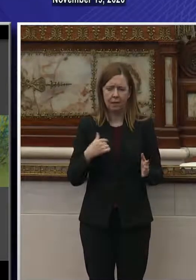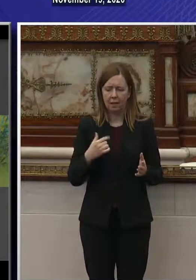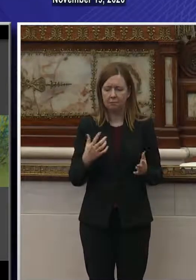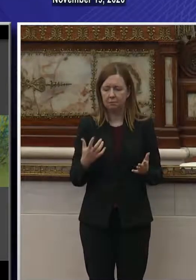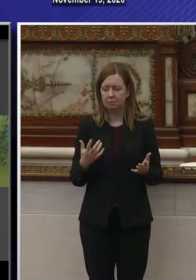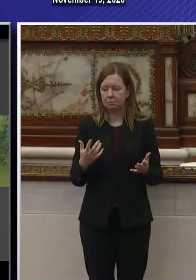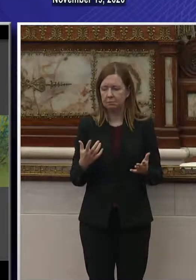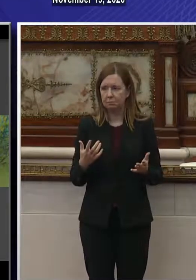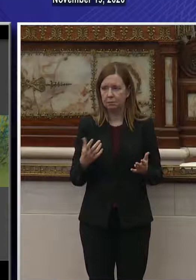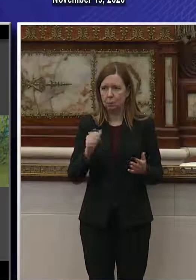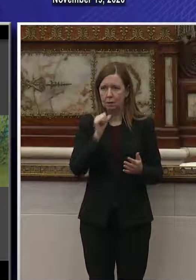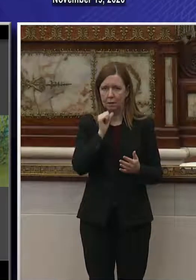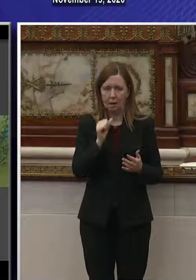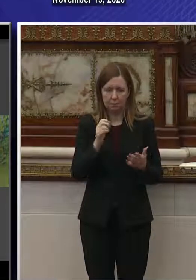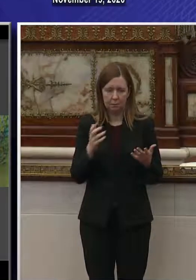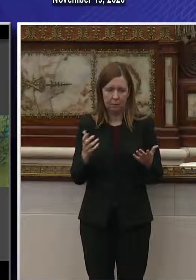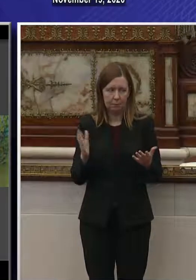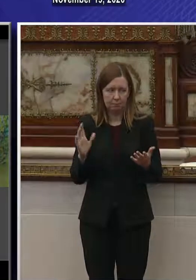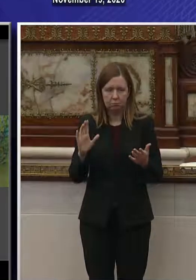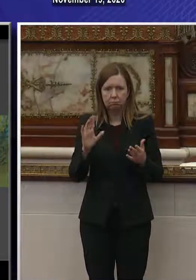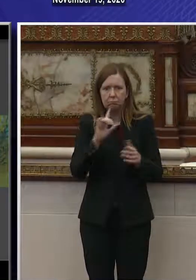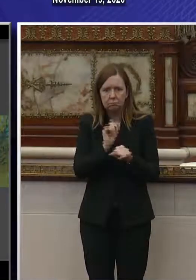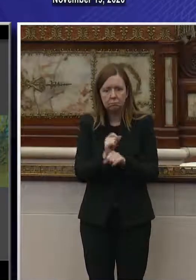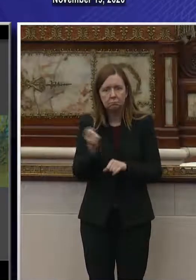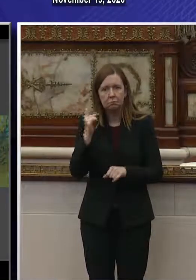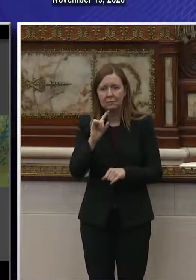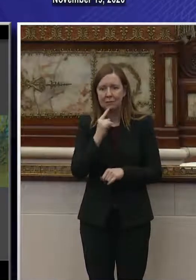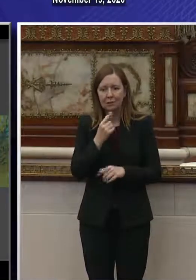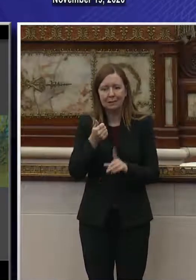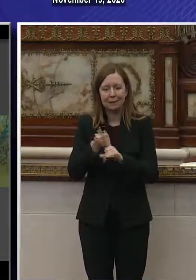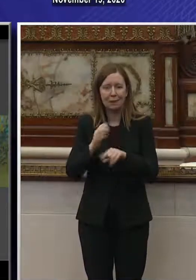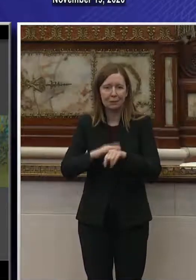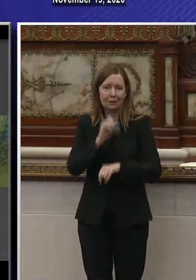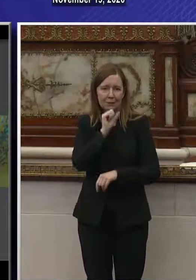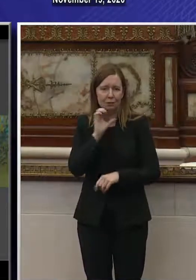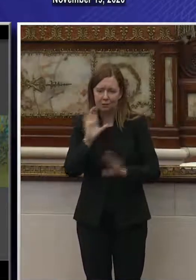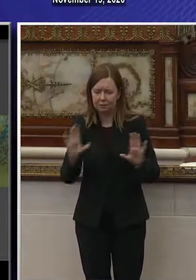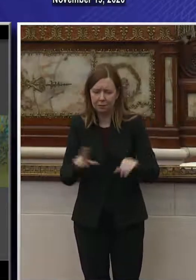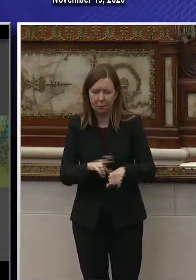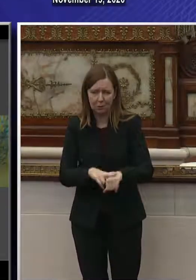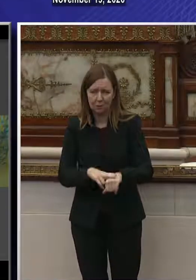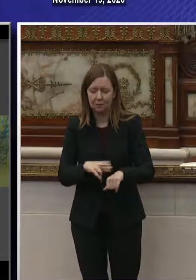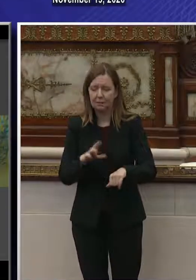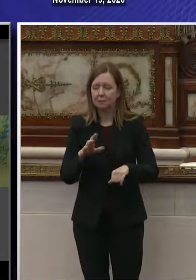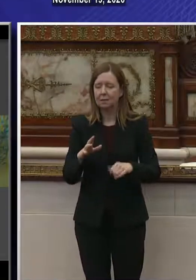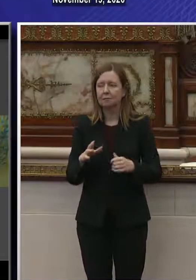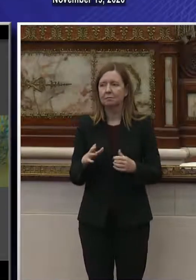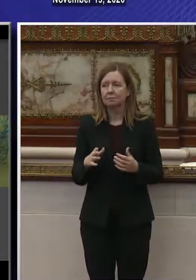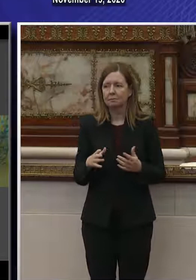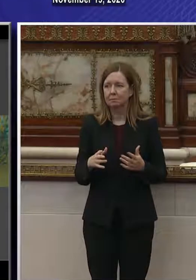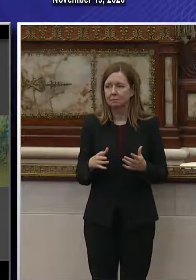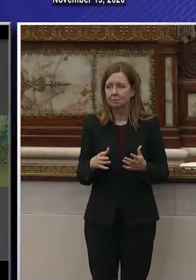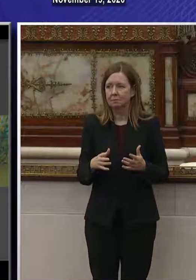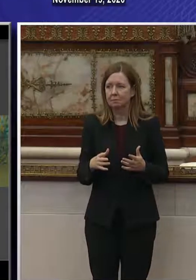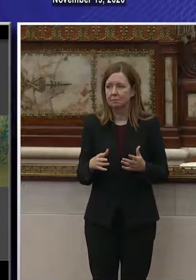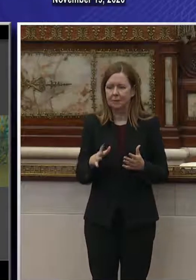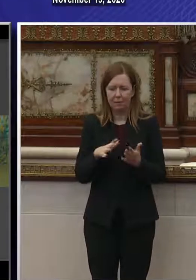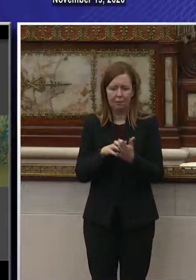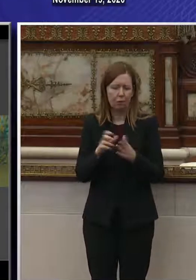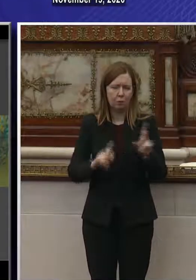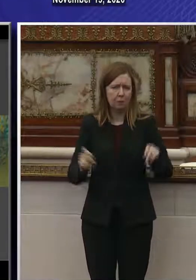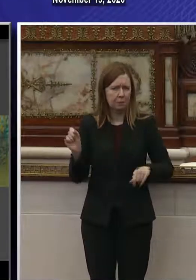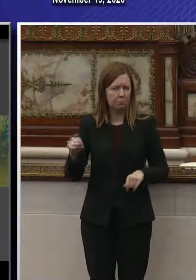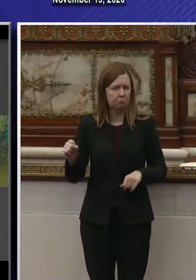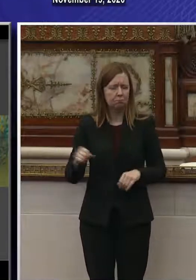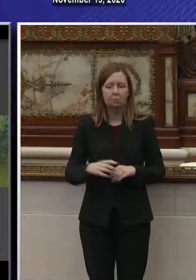I underestimate the seriousness of the impact on the elderly, on our seniors and very vulnerable people.